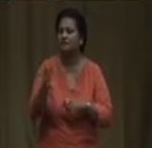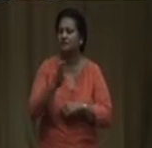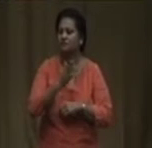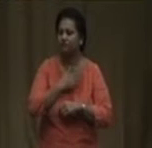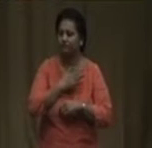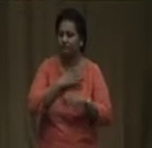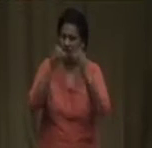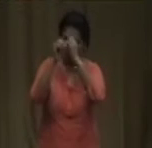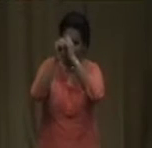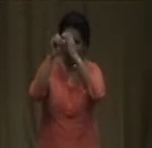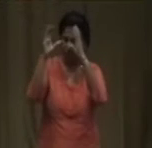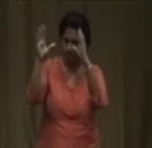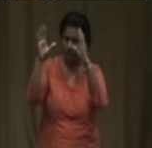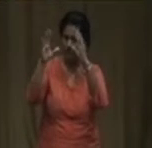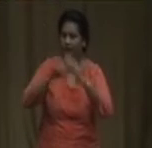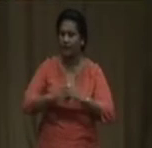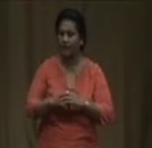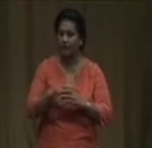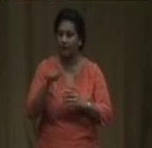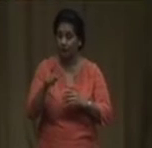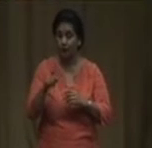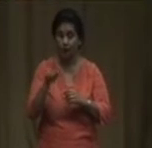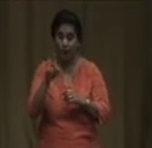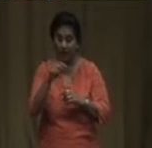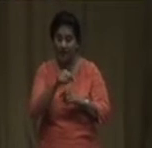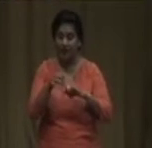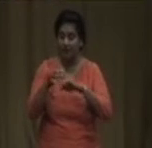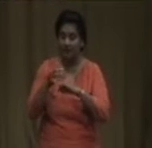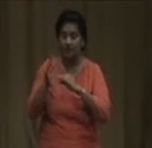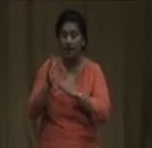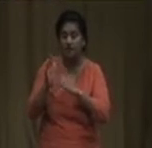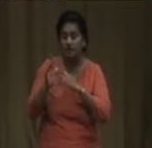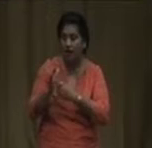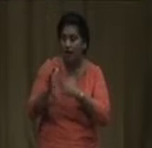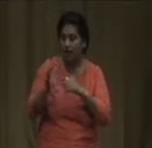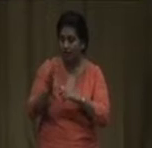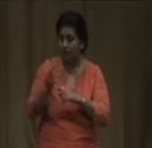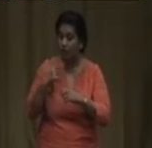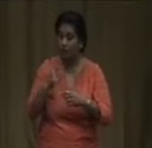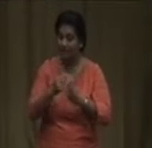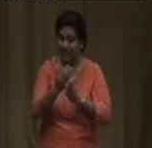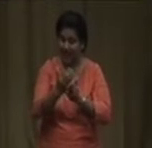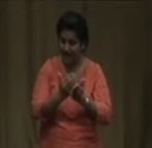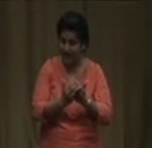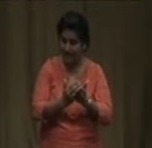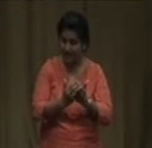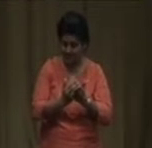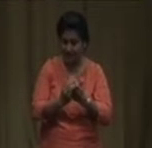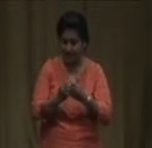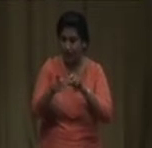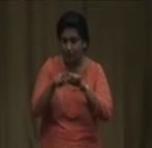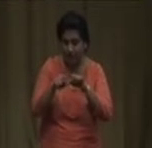initiative. We call it smart philanthropy because the lessons that we are learning by assembling open